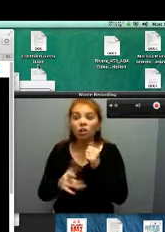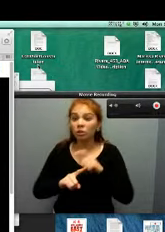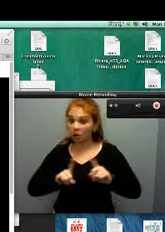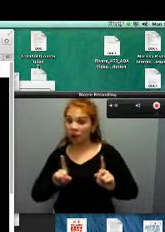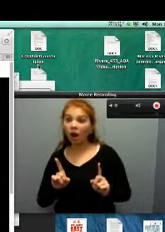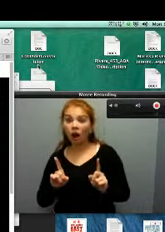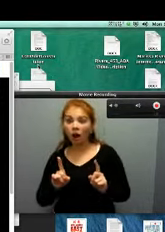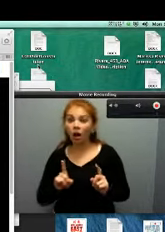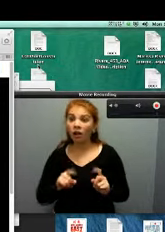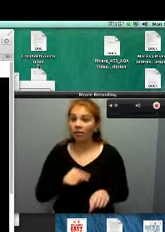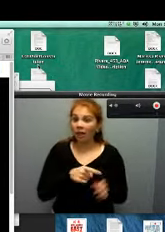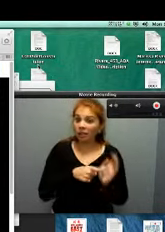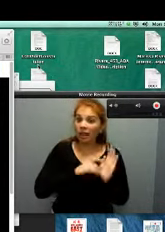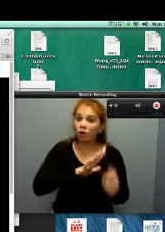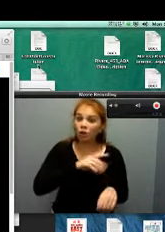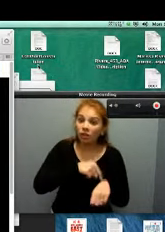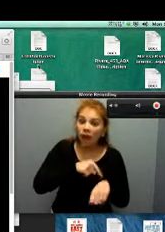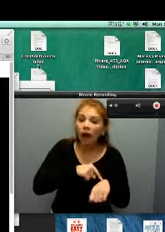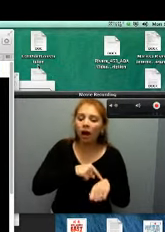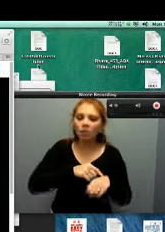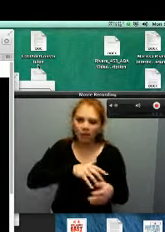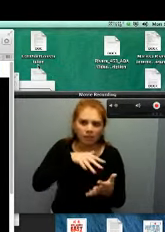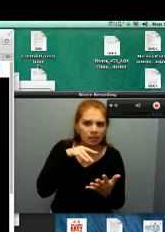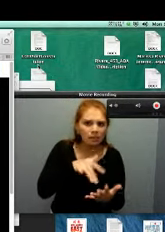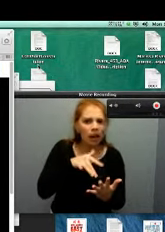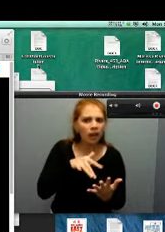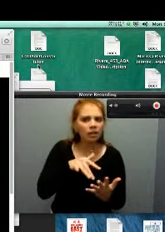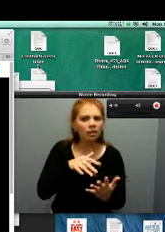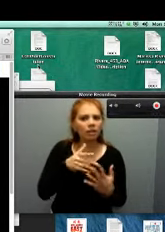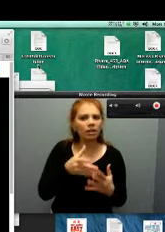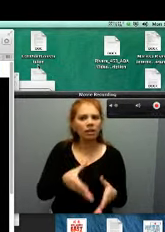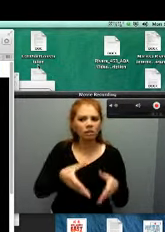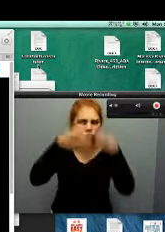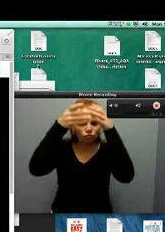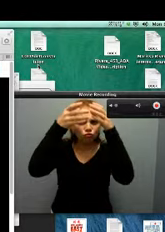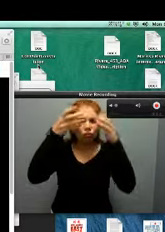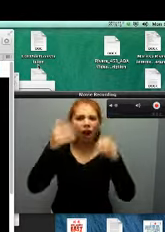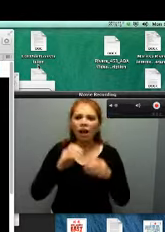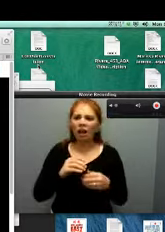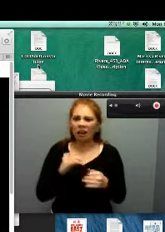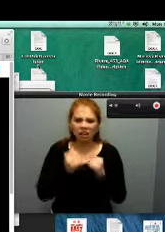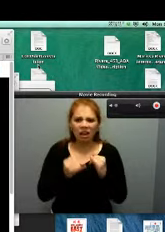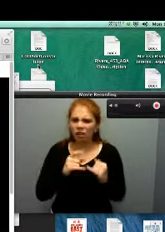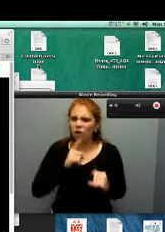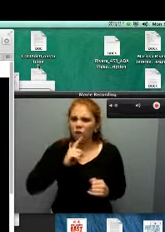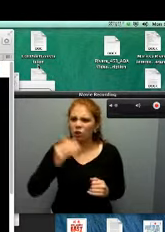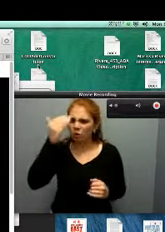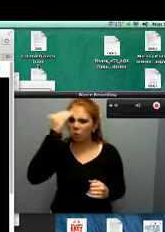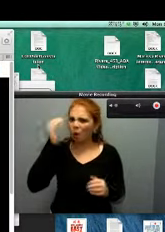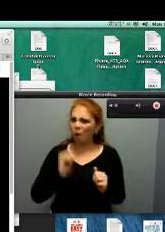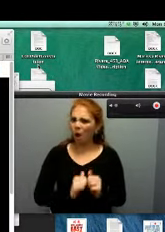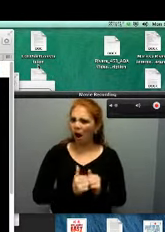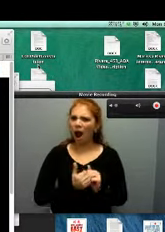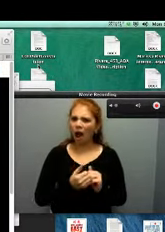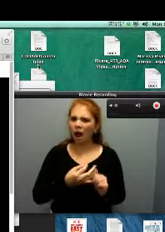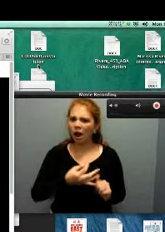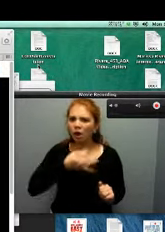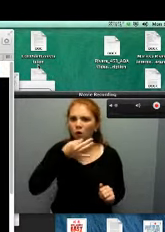they take their time, they study it, and in the end, they really know how to do